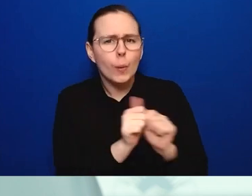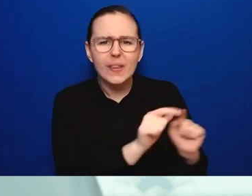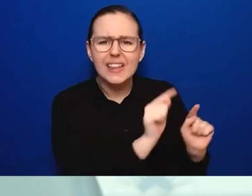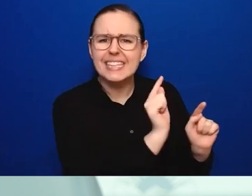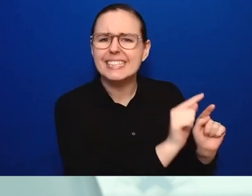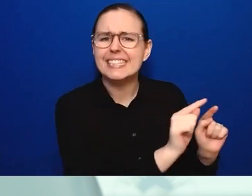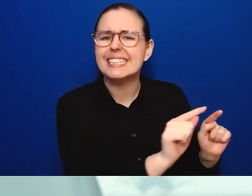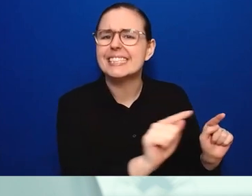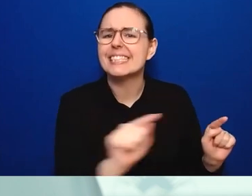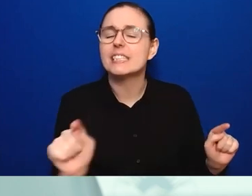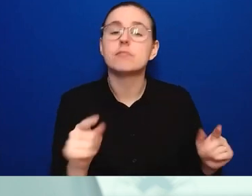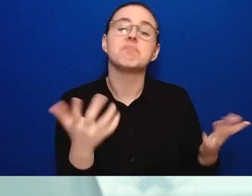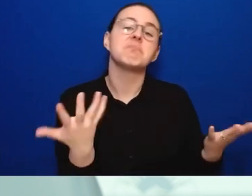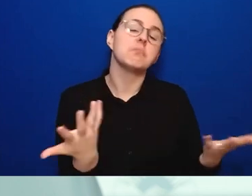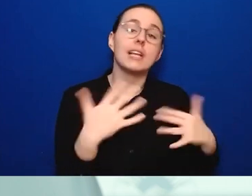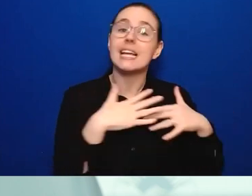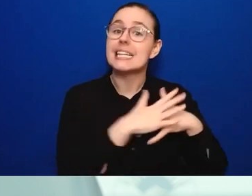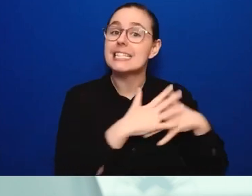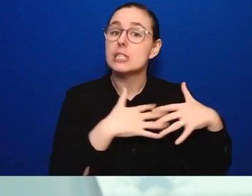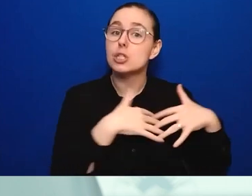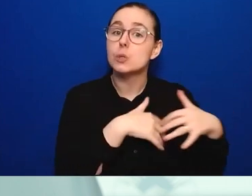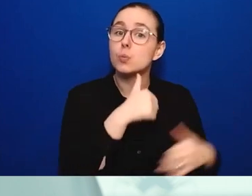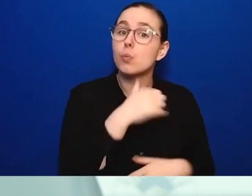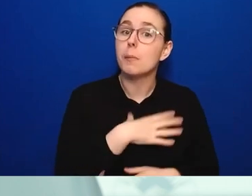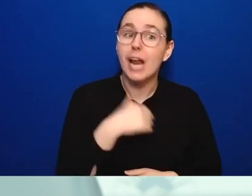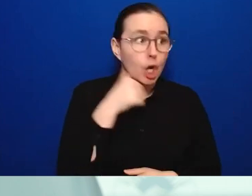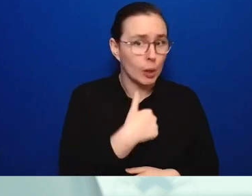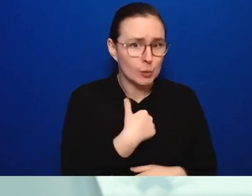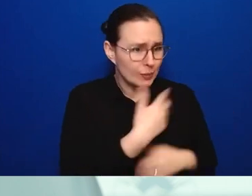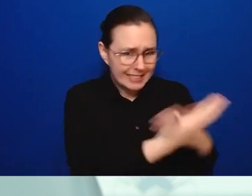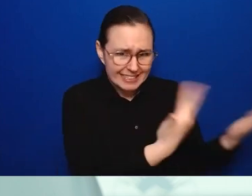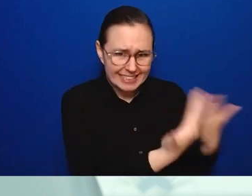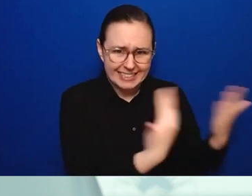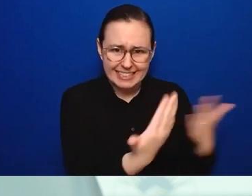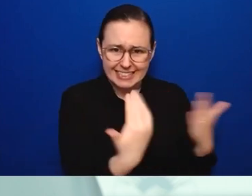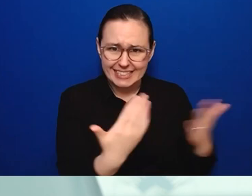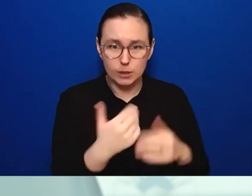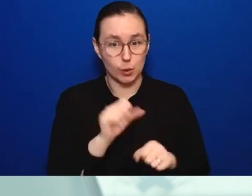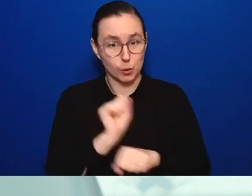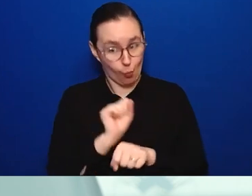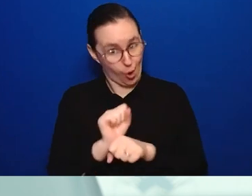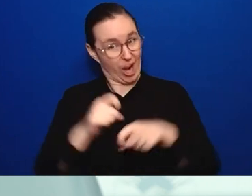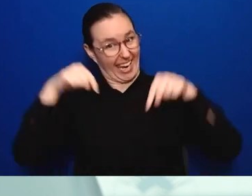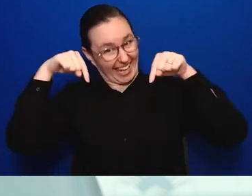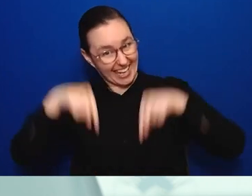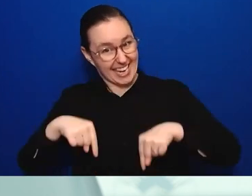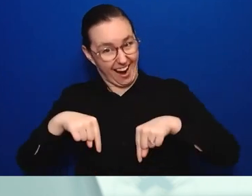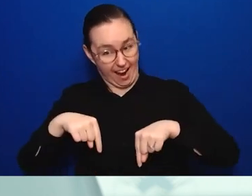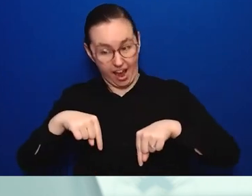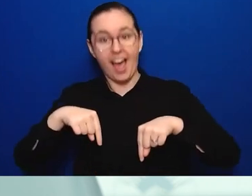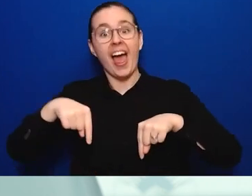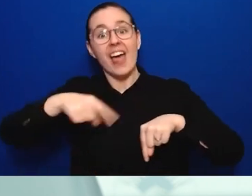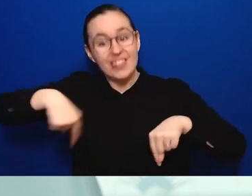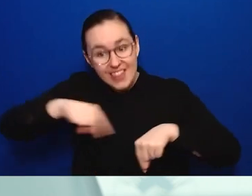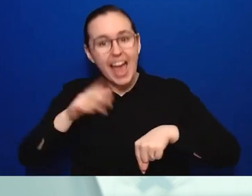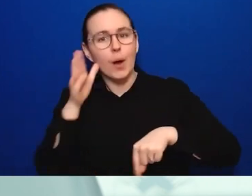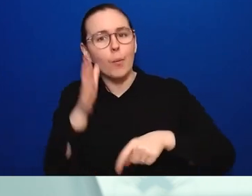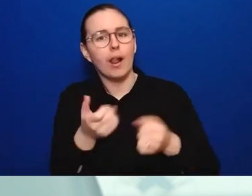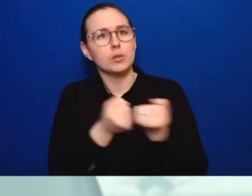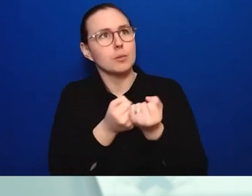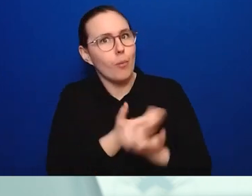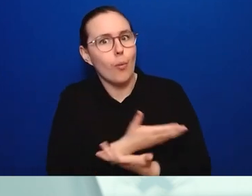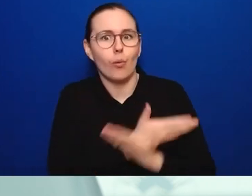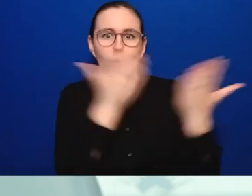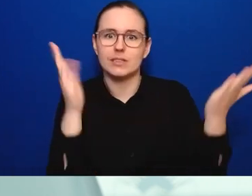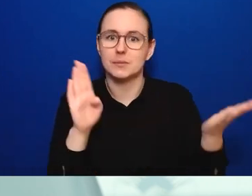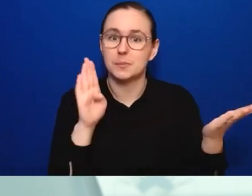women and girls to work in this field. This is a first step in developing our own province-wide capacity as